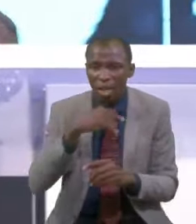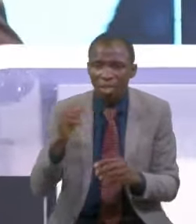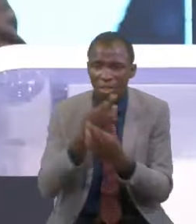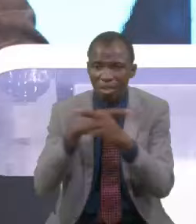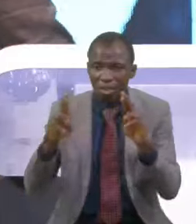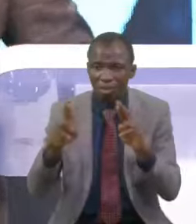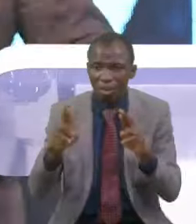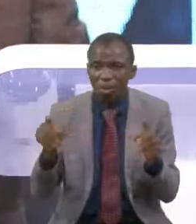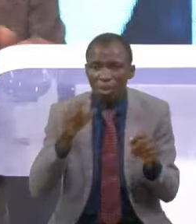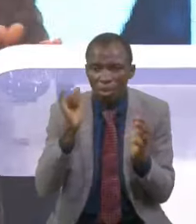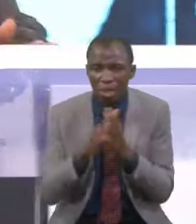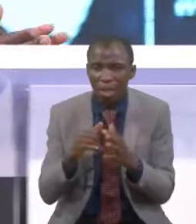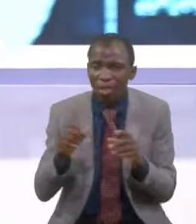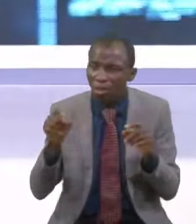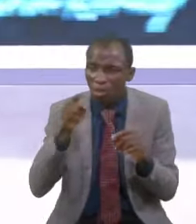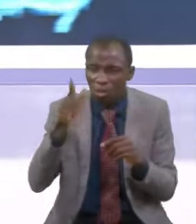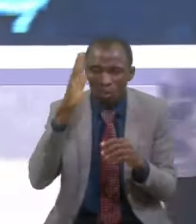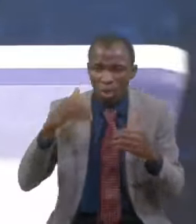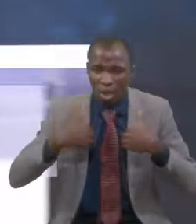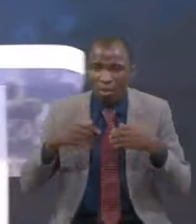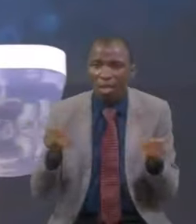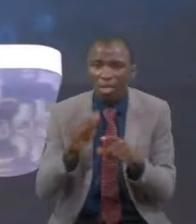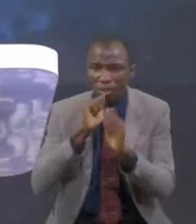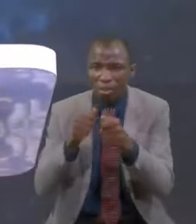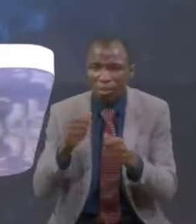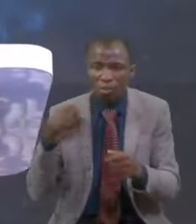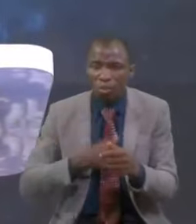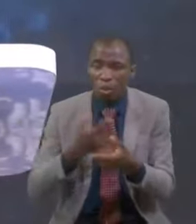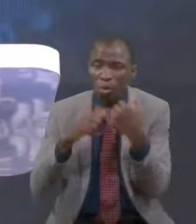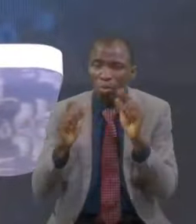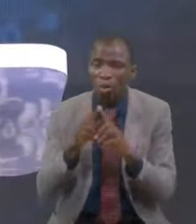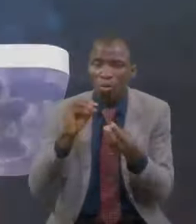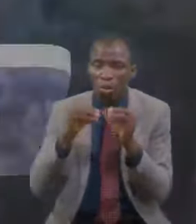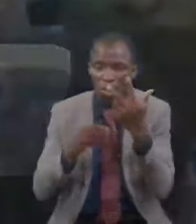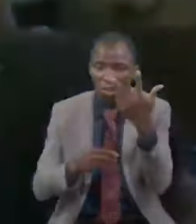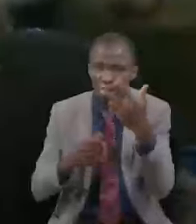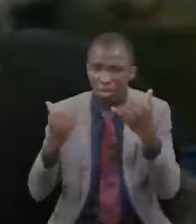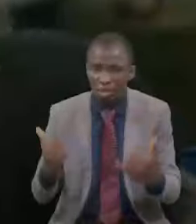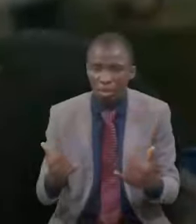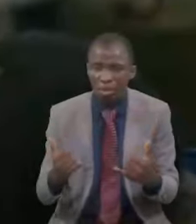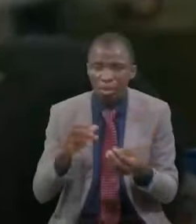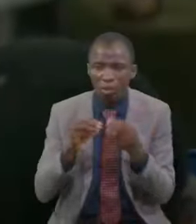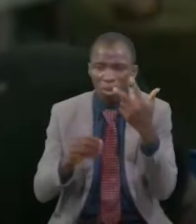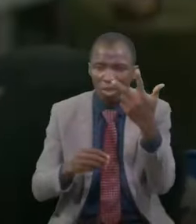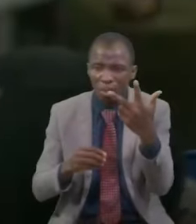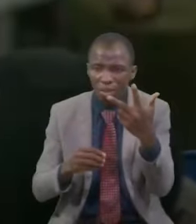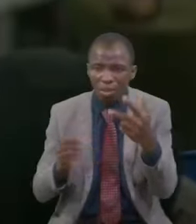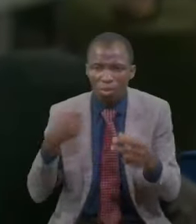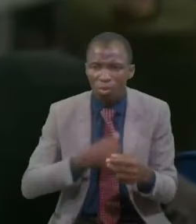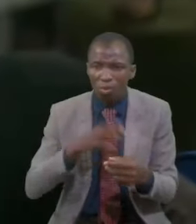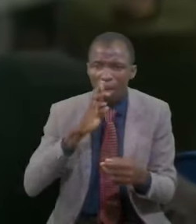have as a gift. We're coming to number three here now. Number three, we're looking